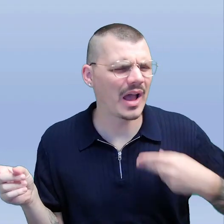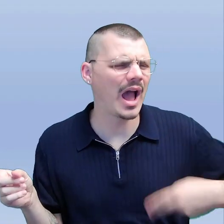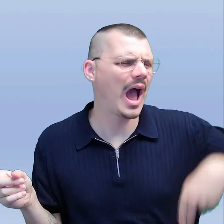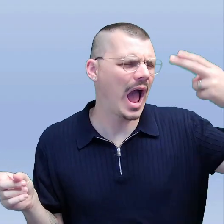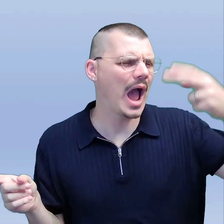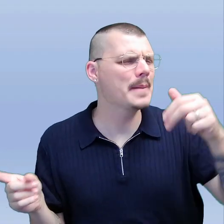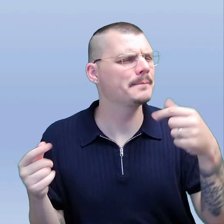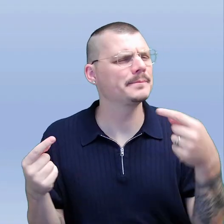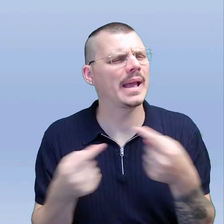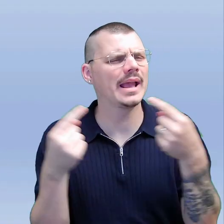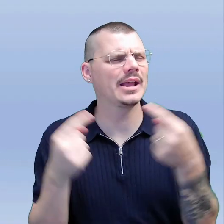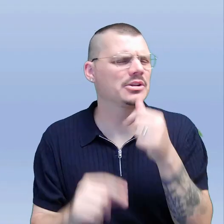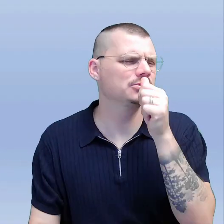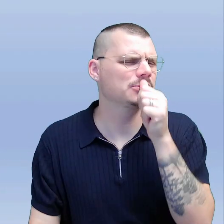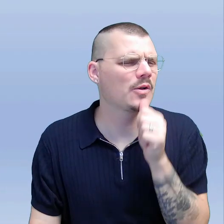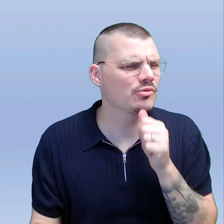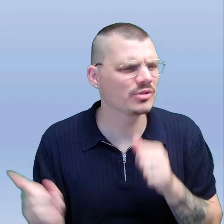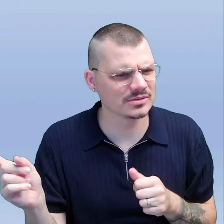pain tolerance.